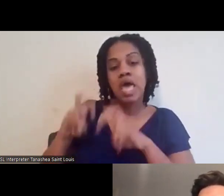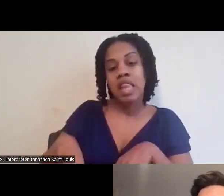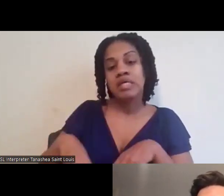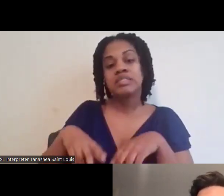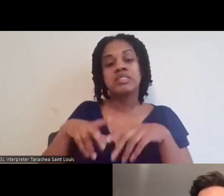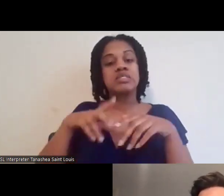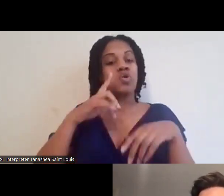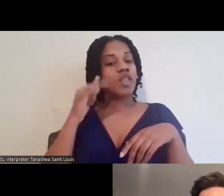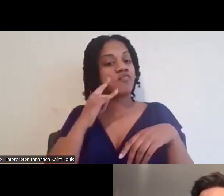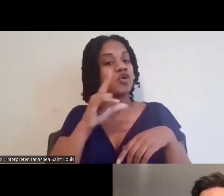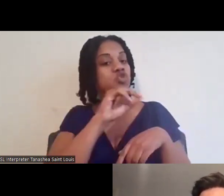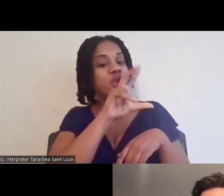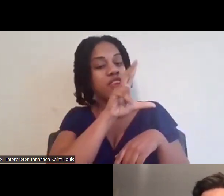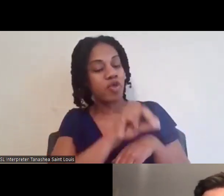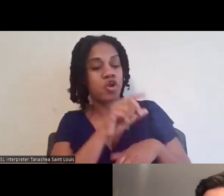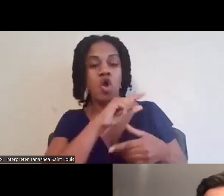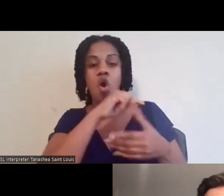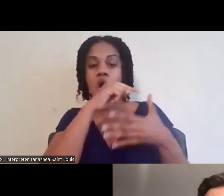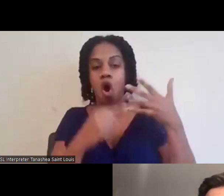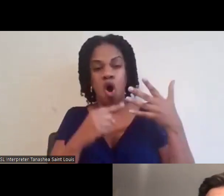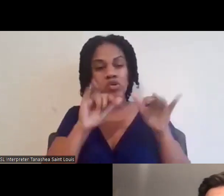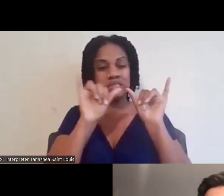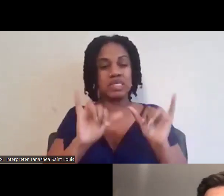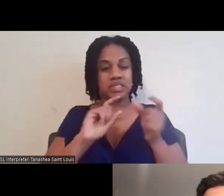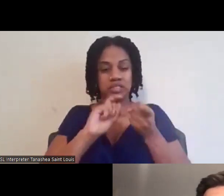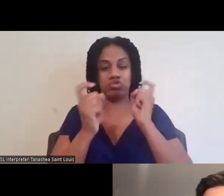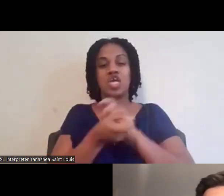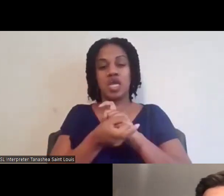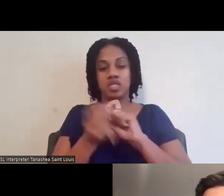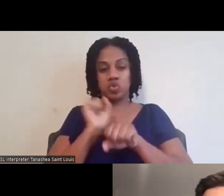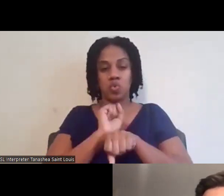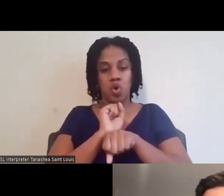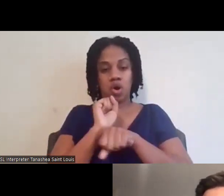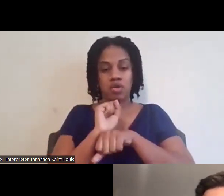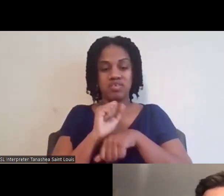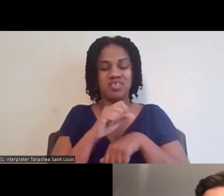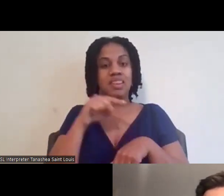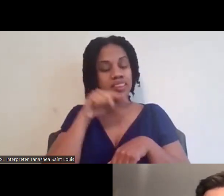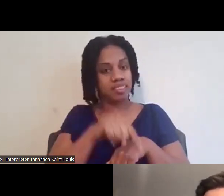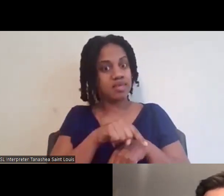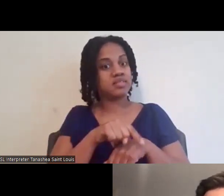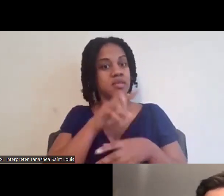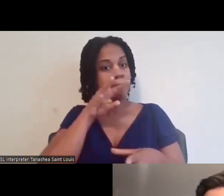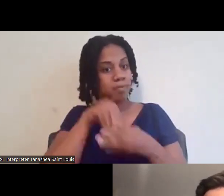or CalAIM, these are all system change efforts. And this is absolutely part